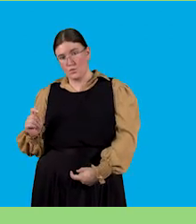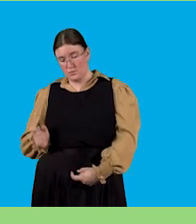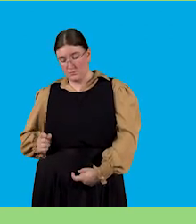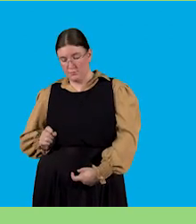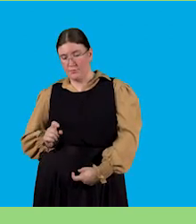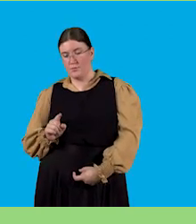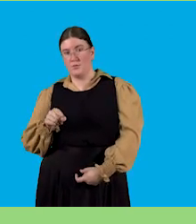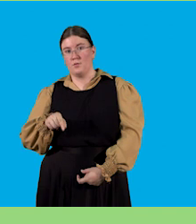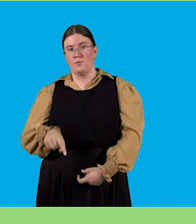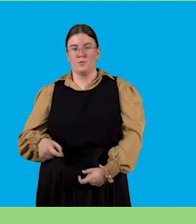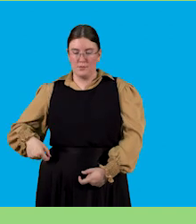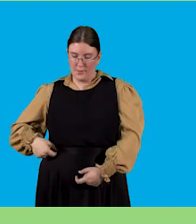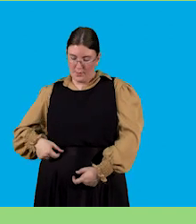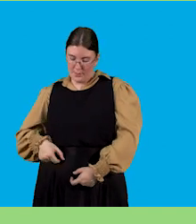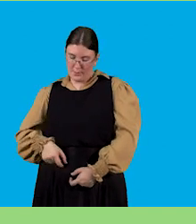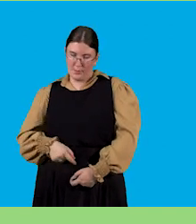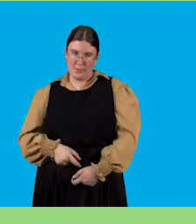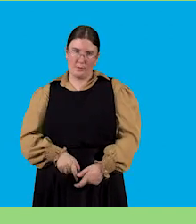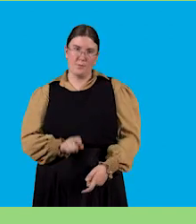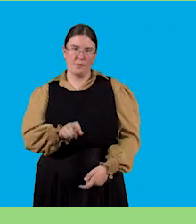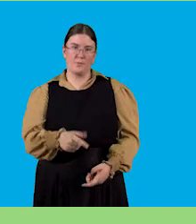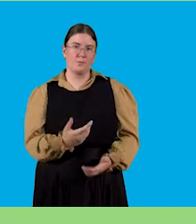the two kidneys on either side.